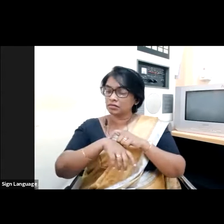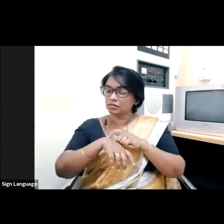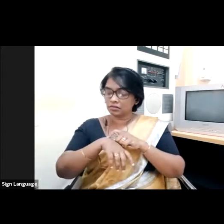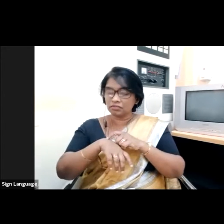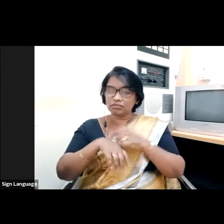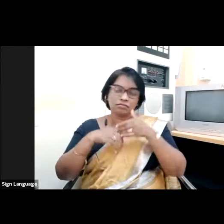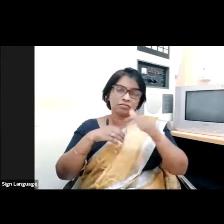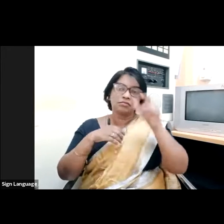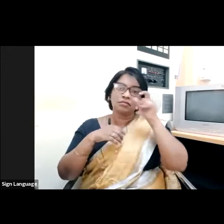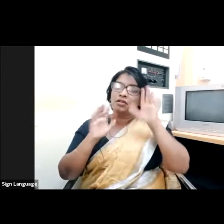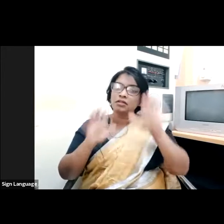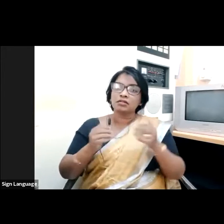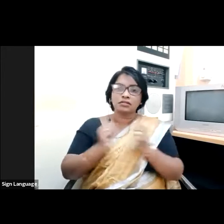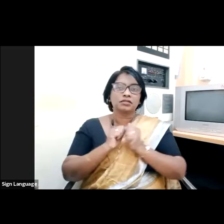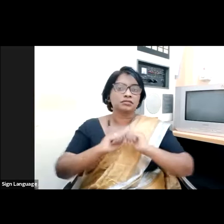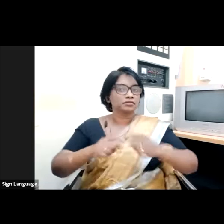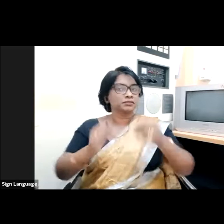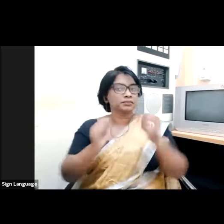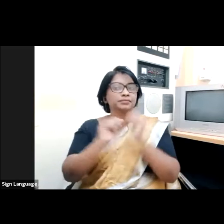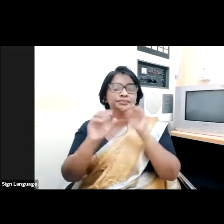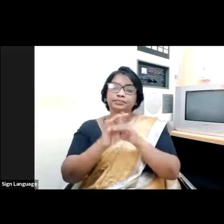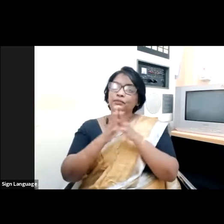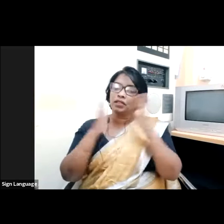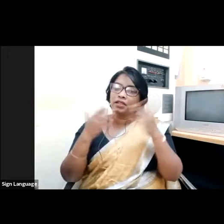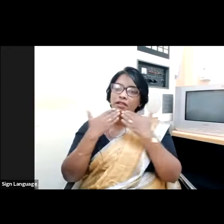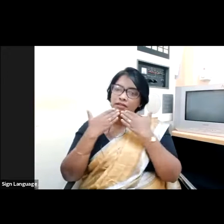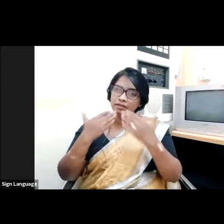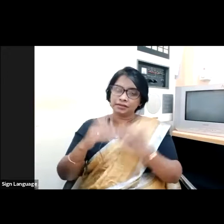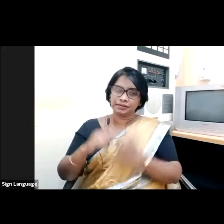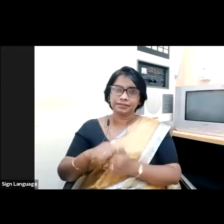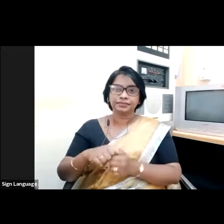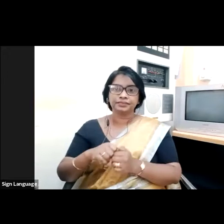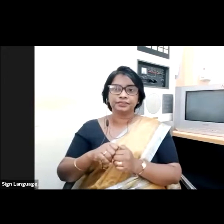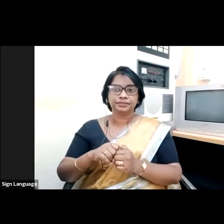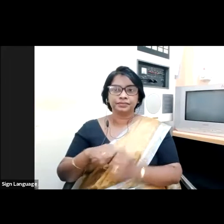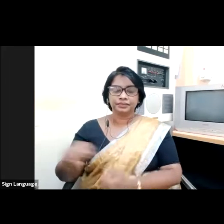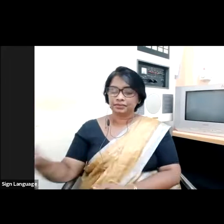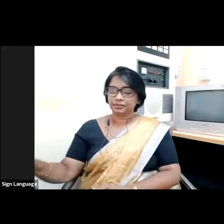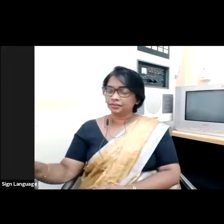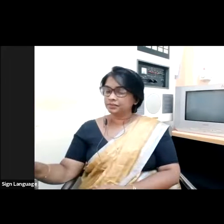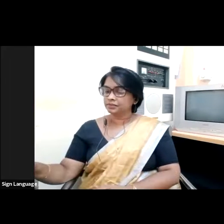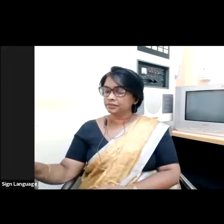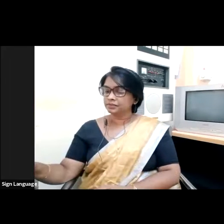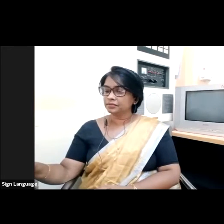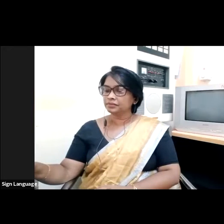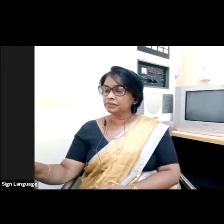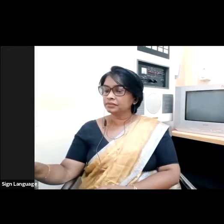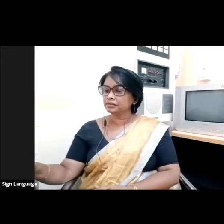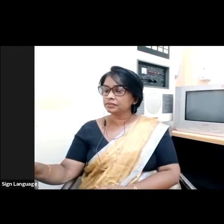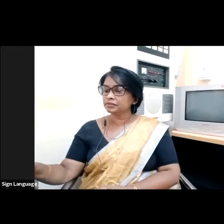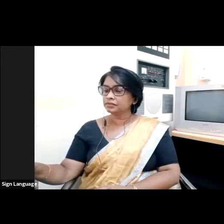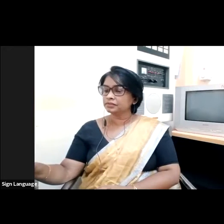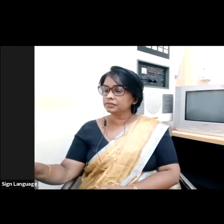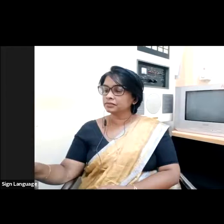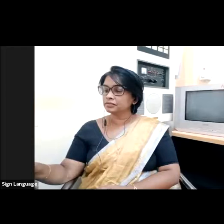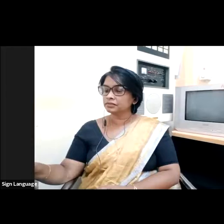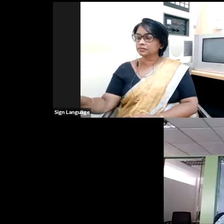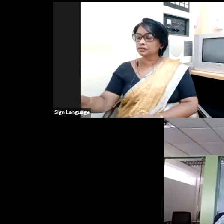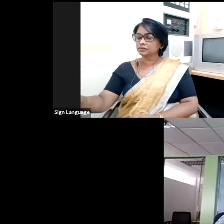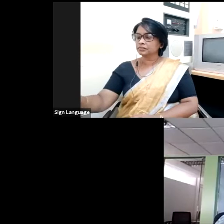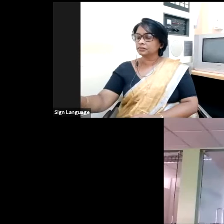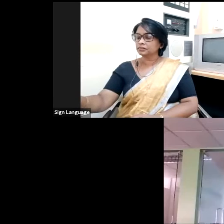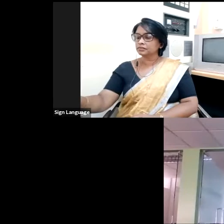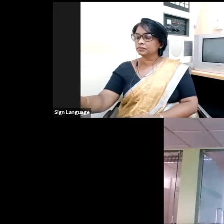I thank you. Back to you, Dr. Ravi. Thank you. Thank you very much, Arjun. Thanks for